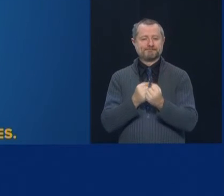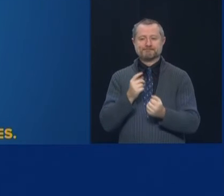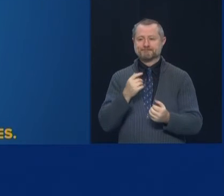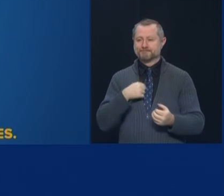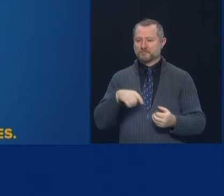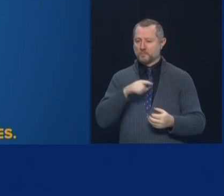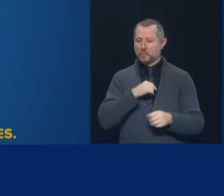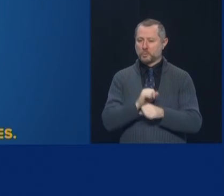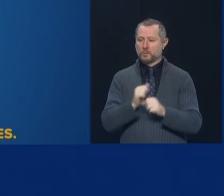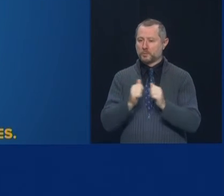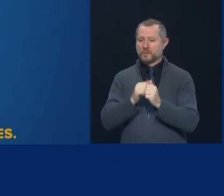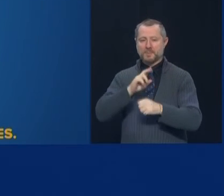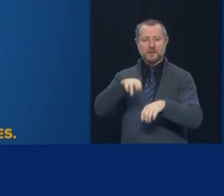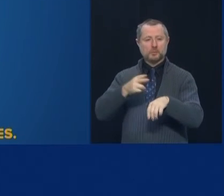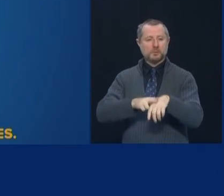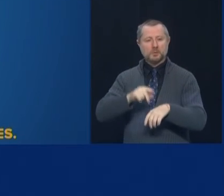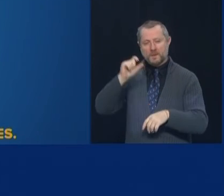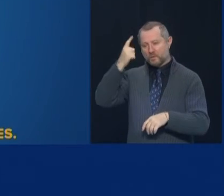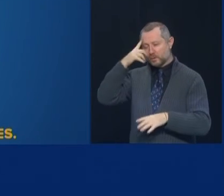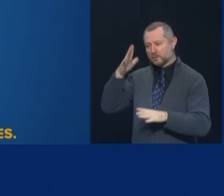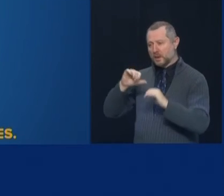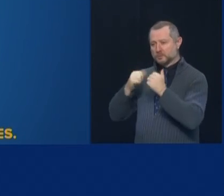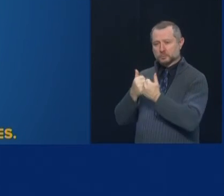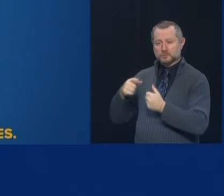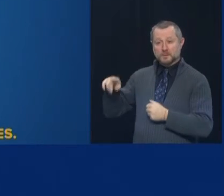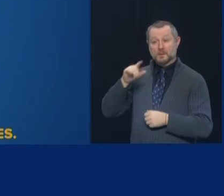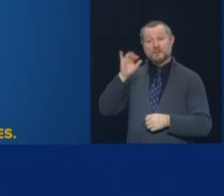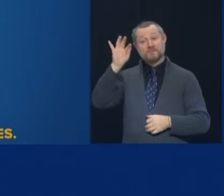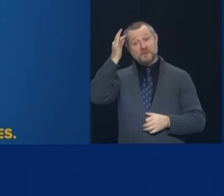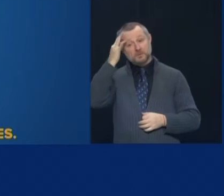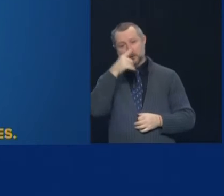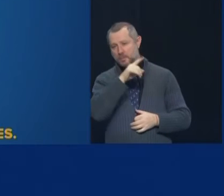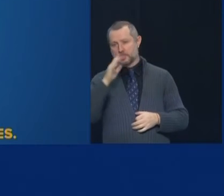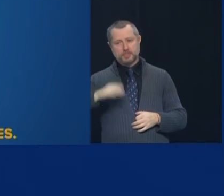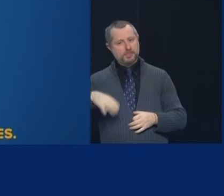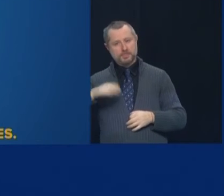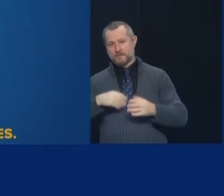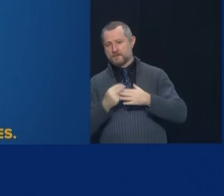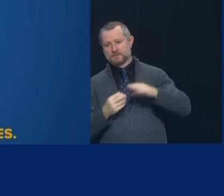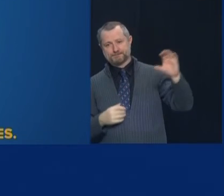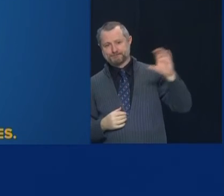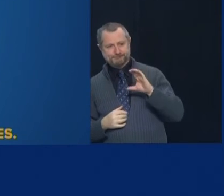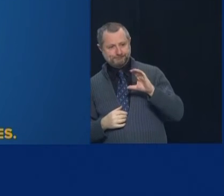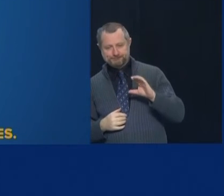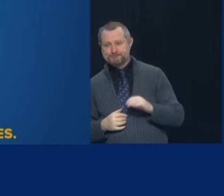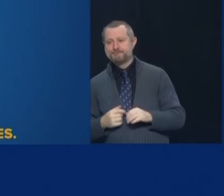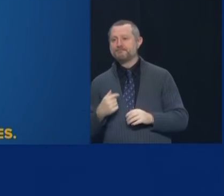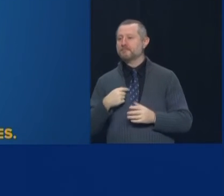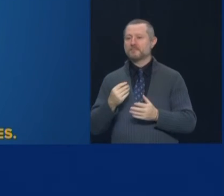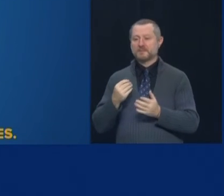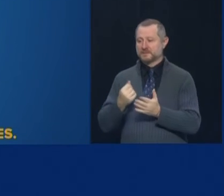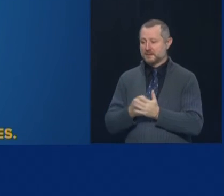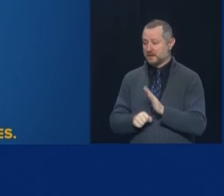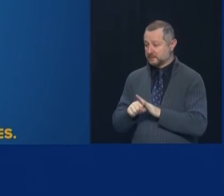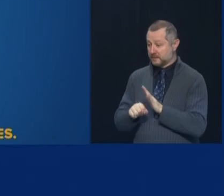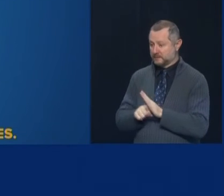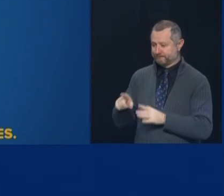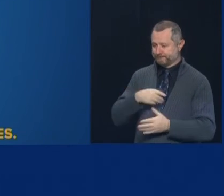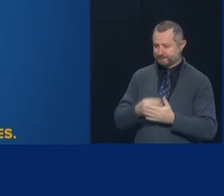is not providing any funding to speak of for the states to do the vaccinations. Who's supposed to pay for